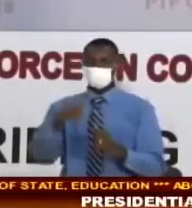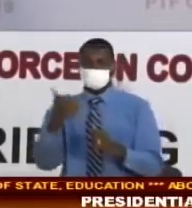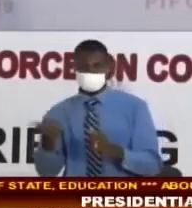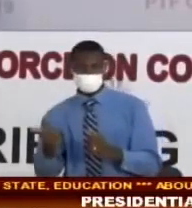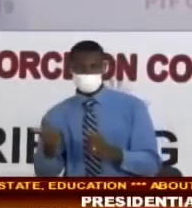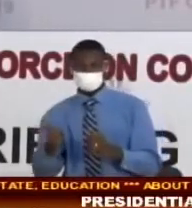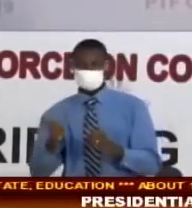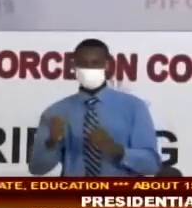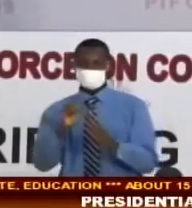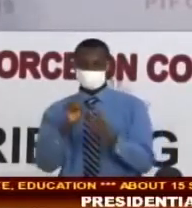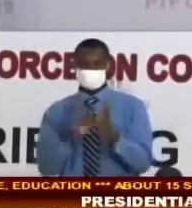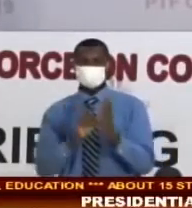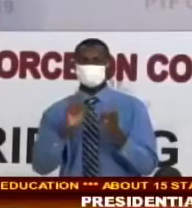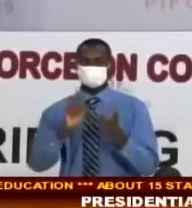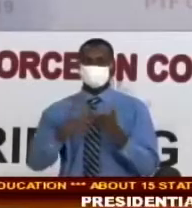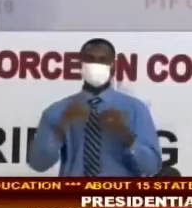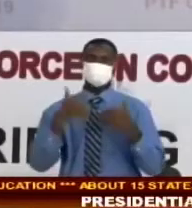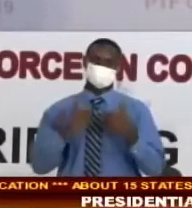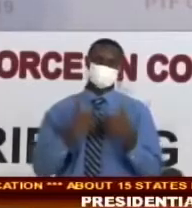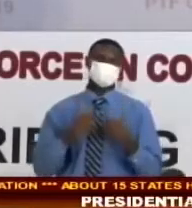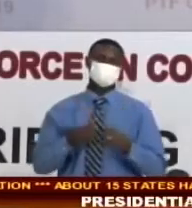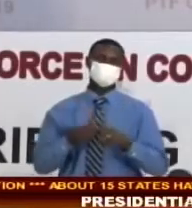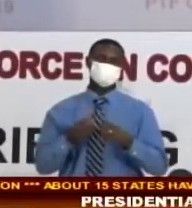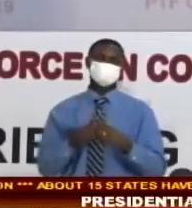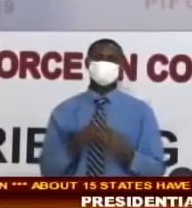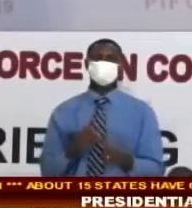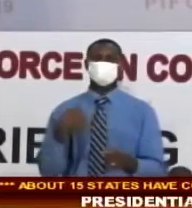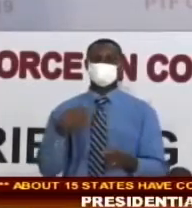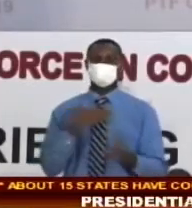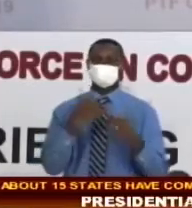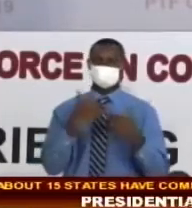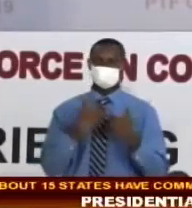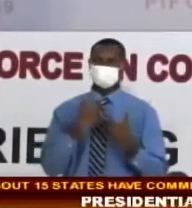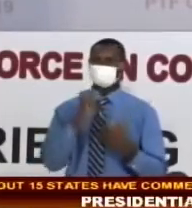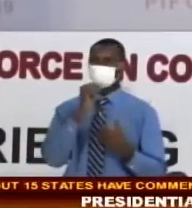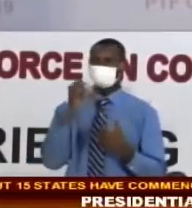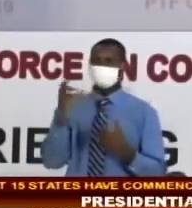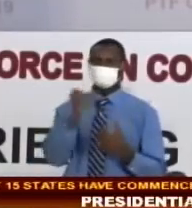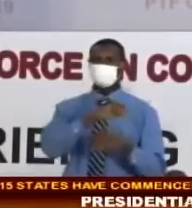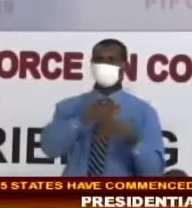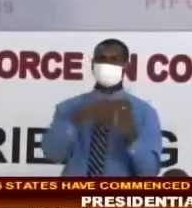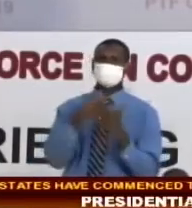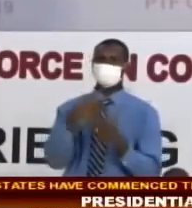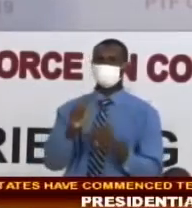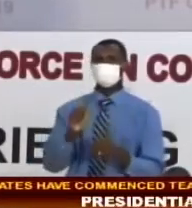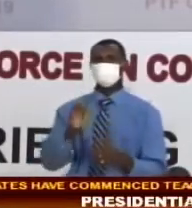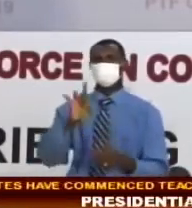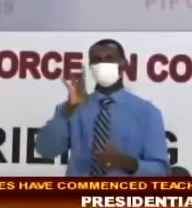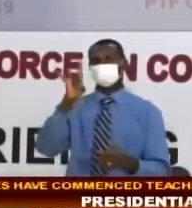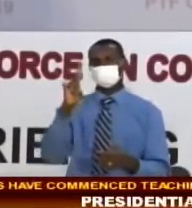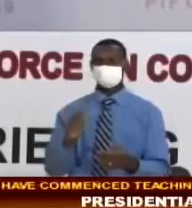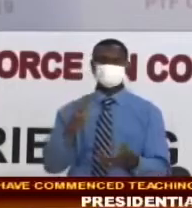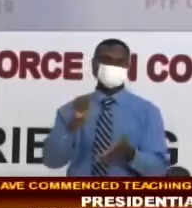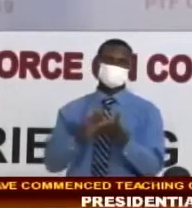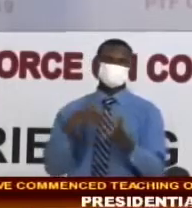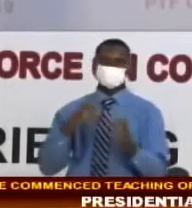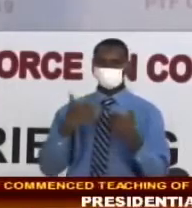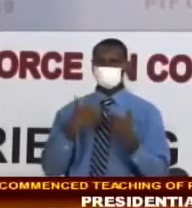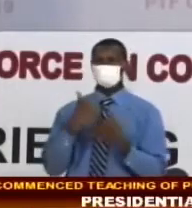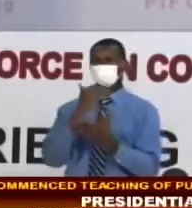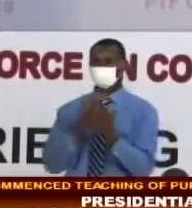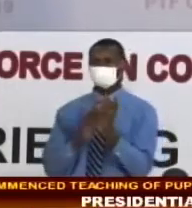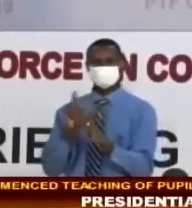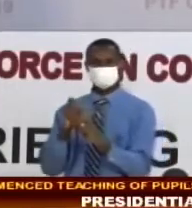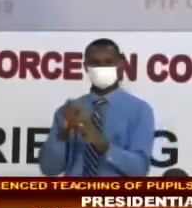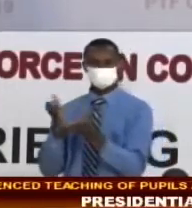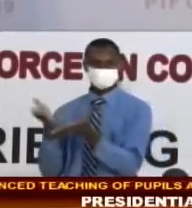frontline states. We have not taken all the 70,000, so we still have some grains in the silos. Metric tons